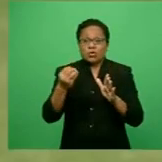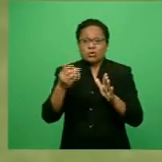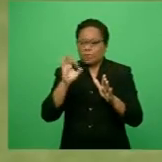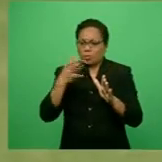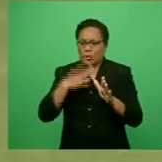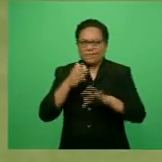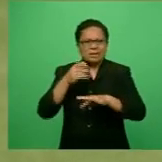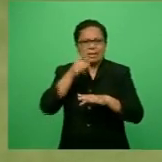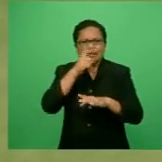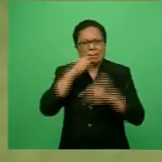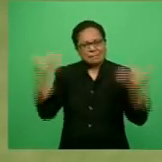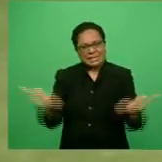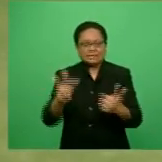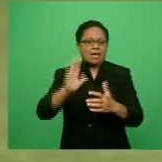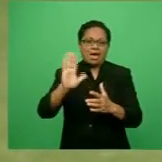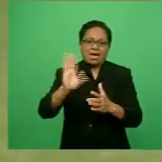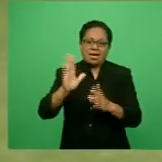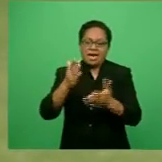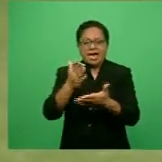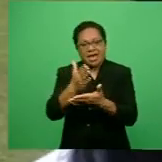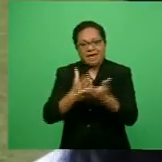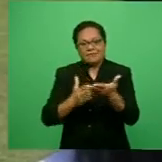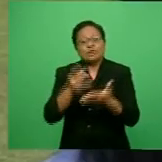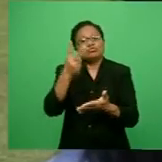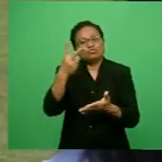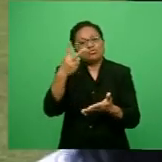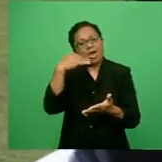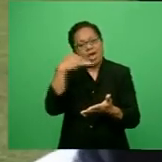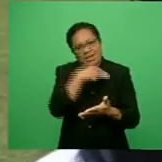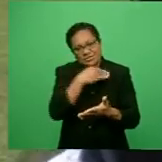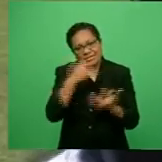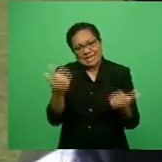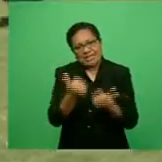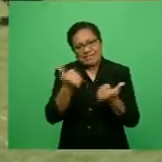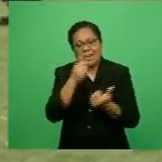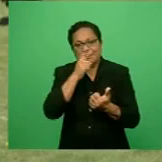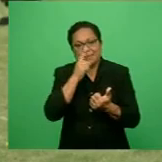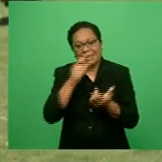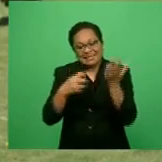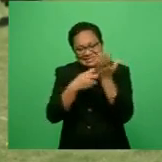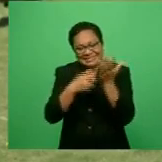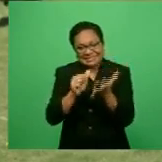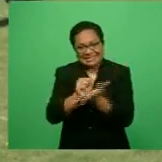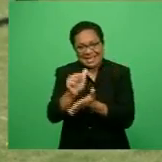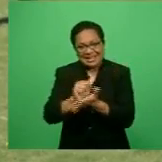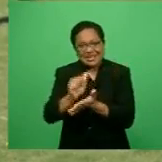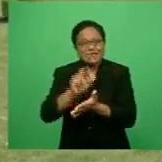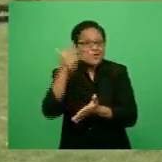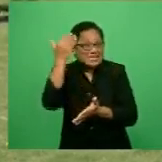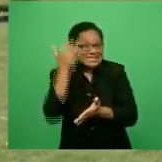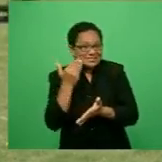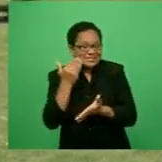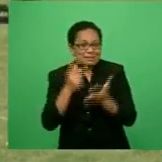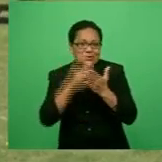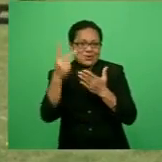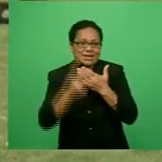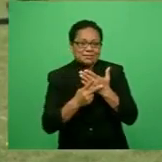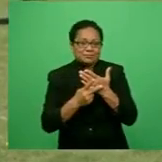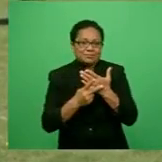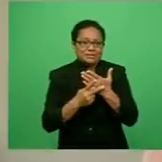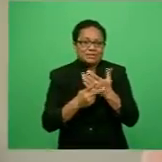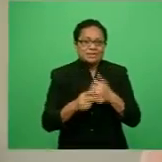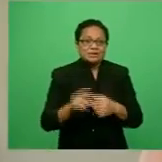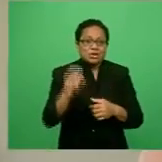showing, so we are only selling 200 tickets for the evening show. The show will be held on October 17th at the